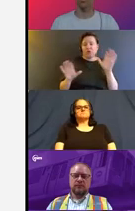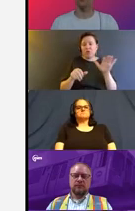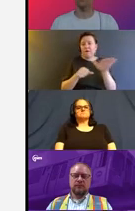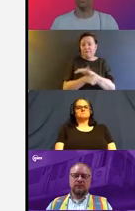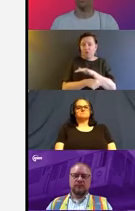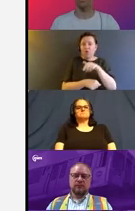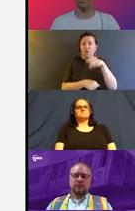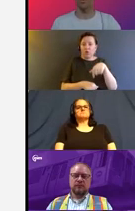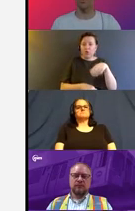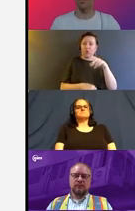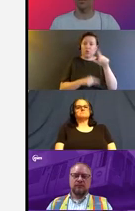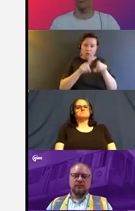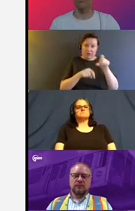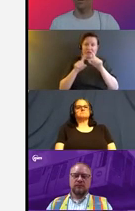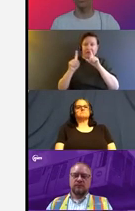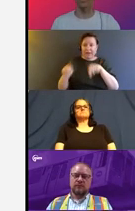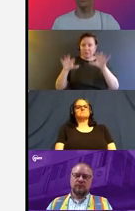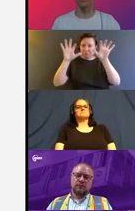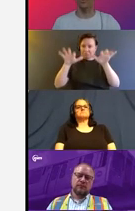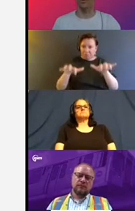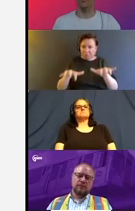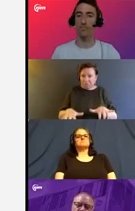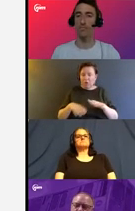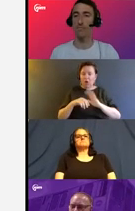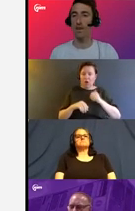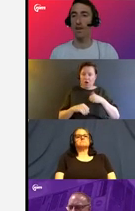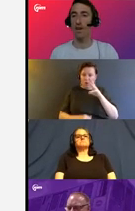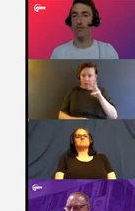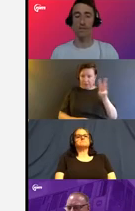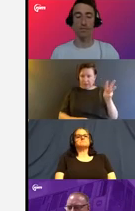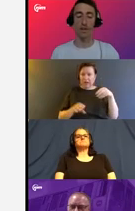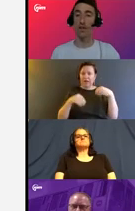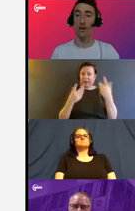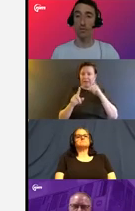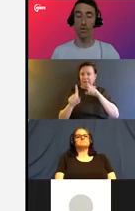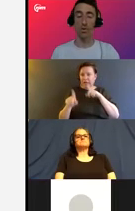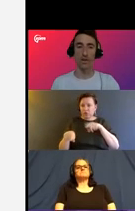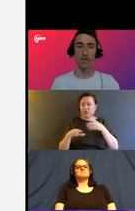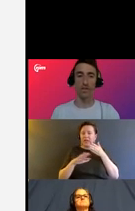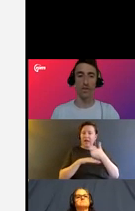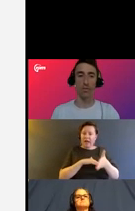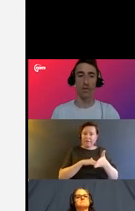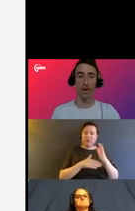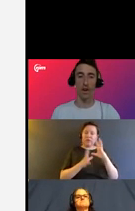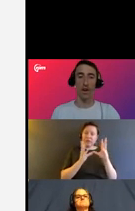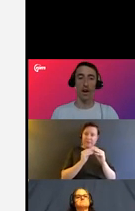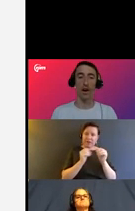on our website and provide answers after this meeting along with the recordings.